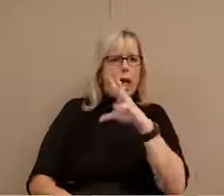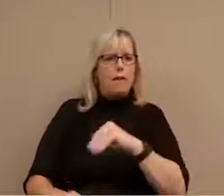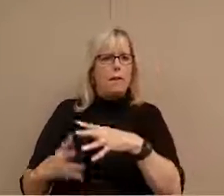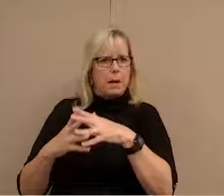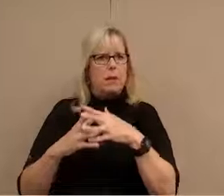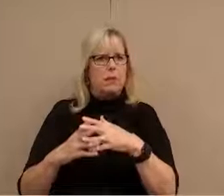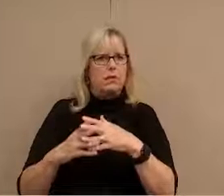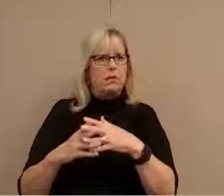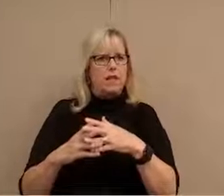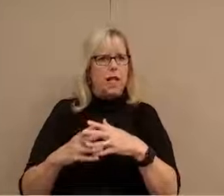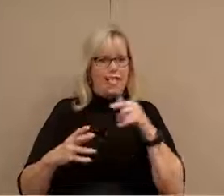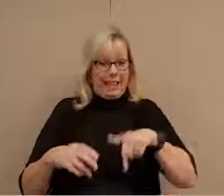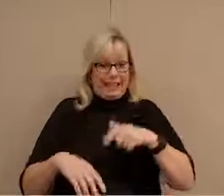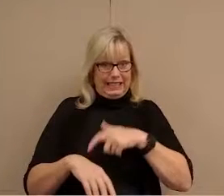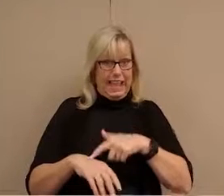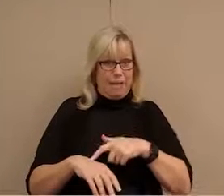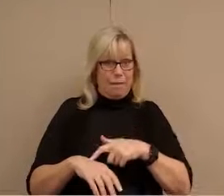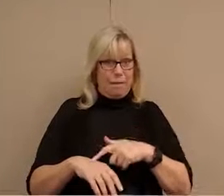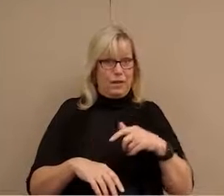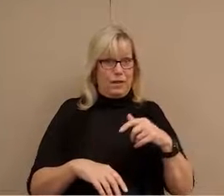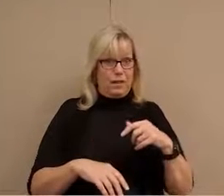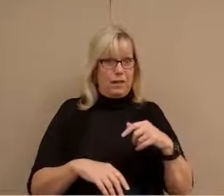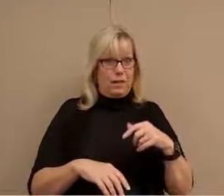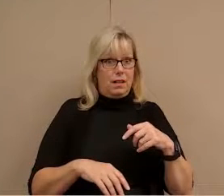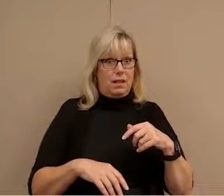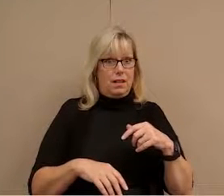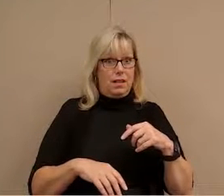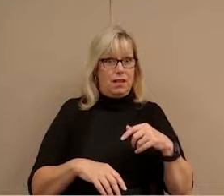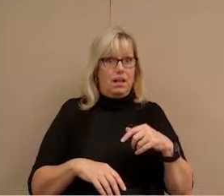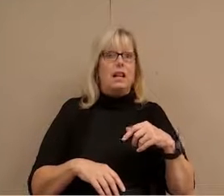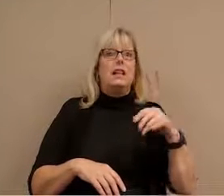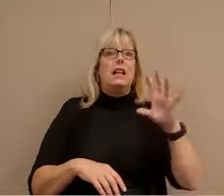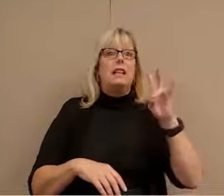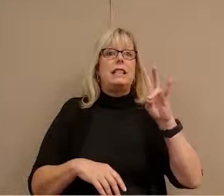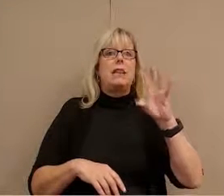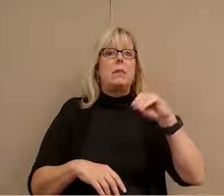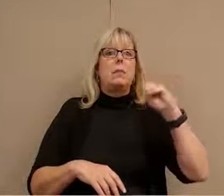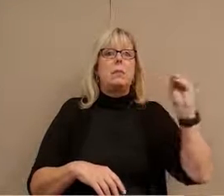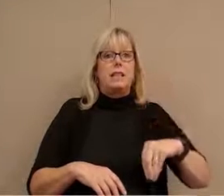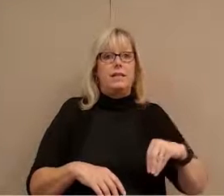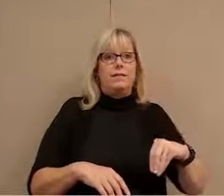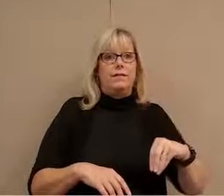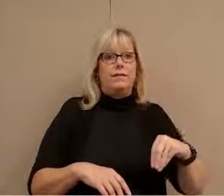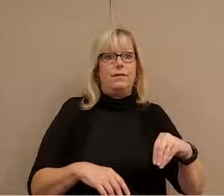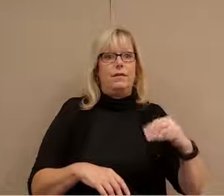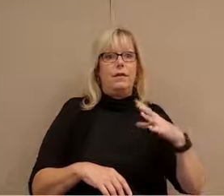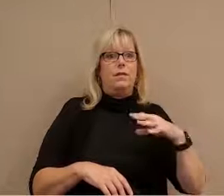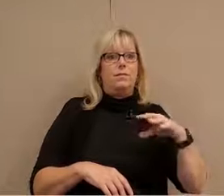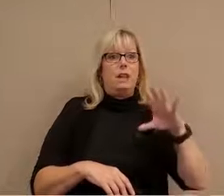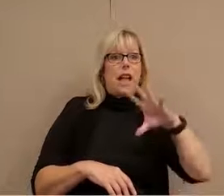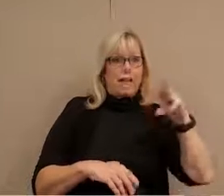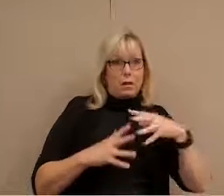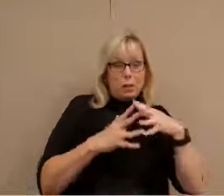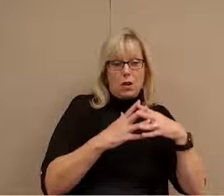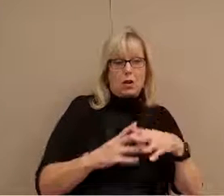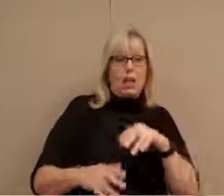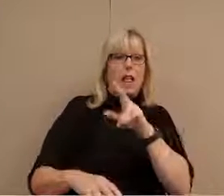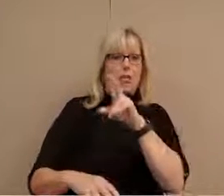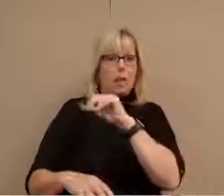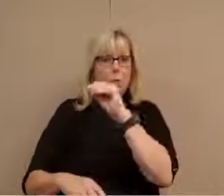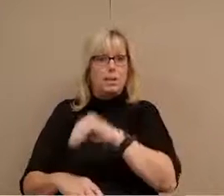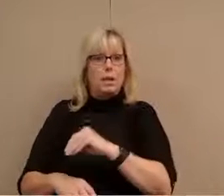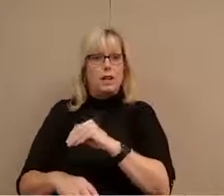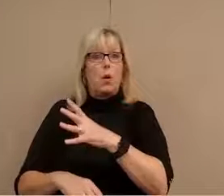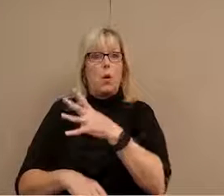3 waves. This wave, it is 70% African American, 30% white. And if you look at those